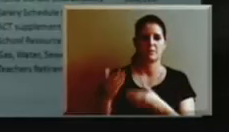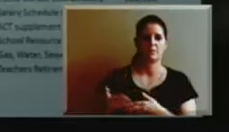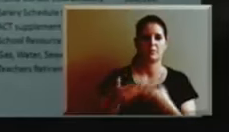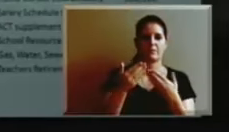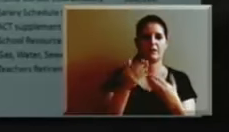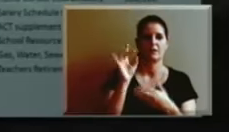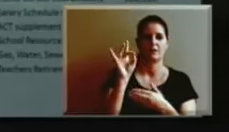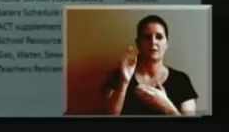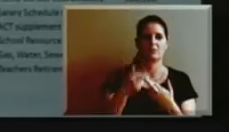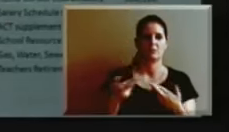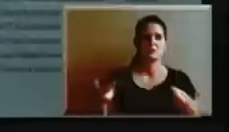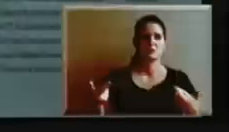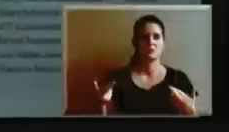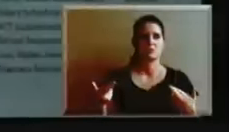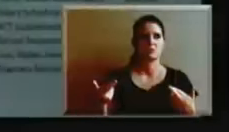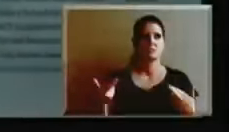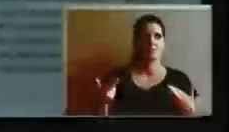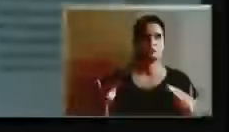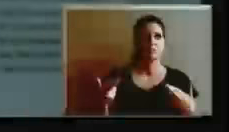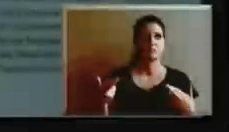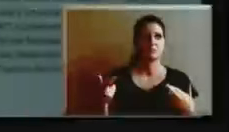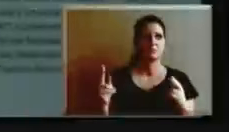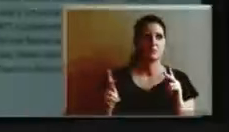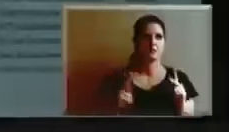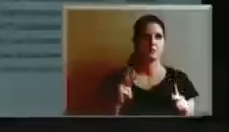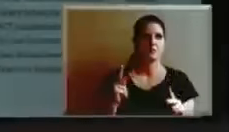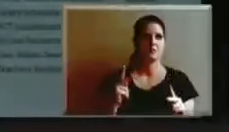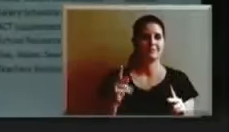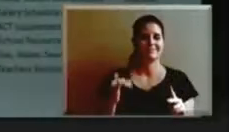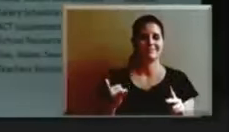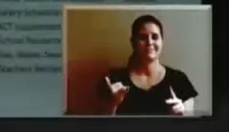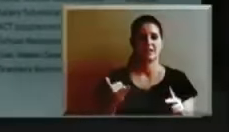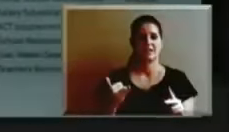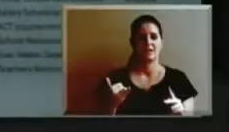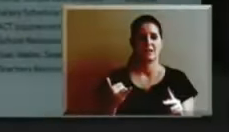officers. Now, because of their budget crunch, they are now charging us